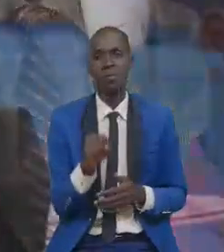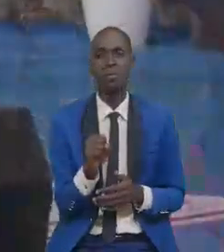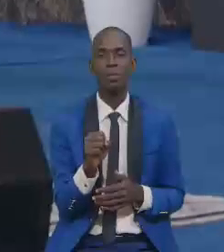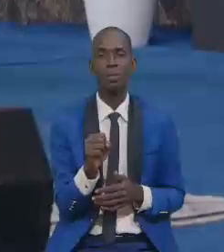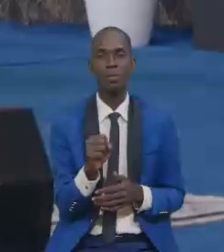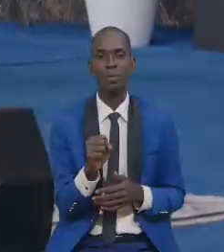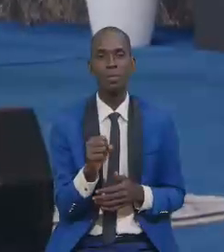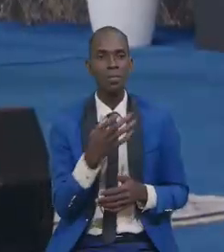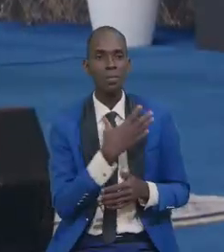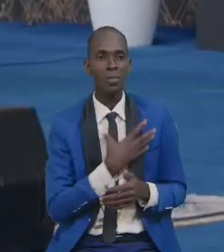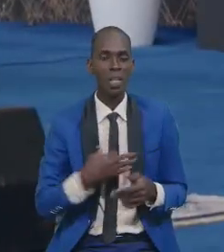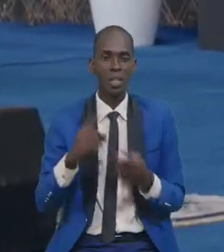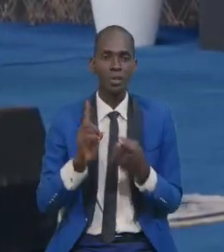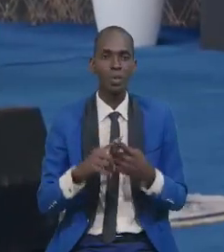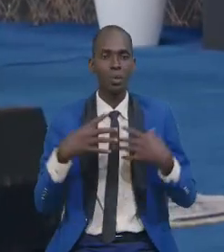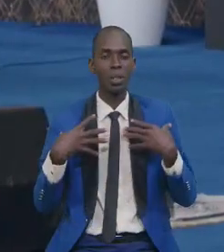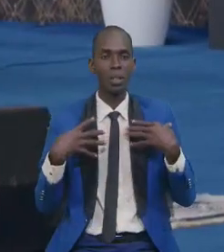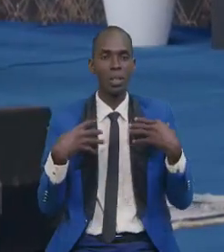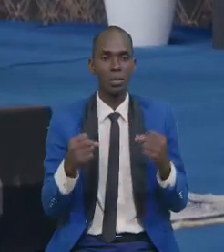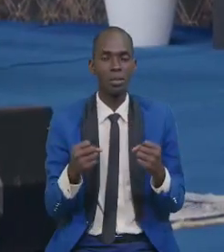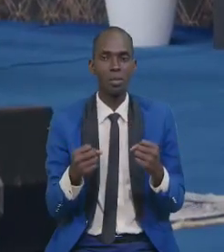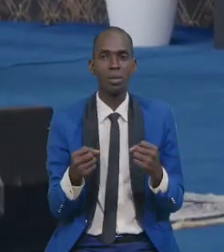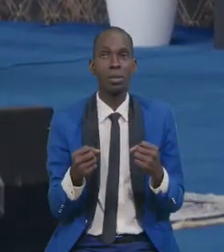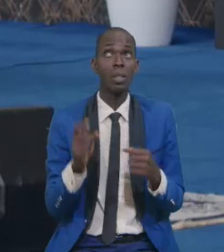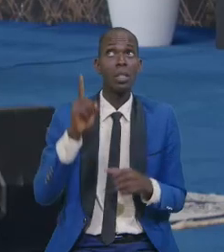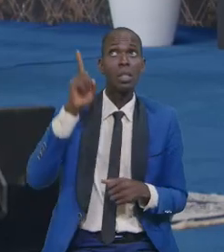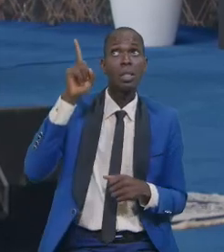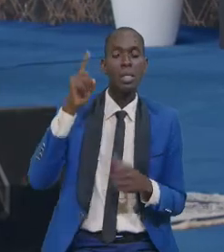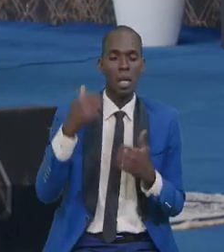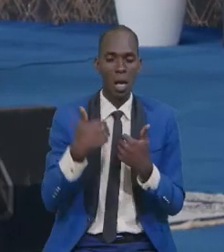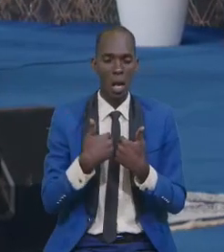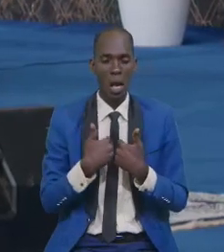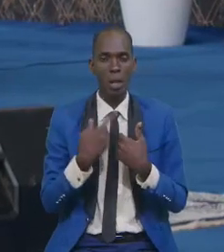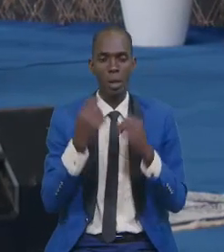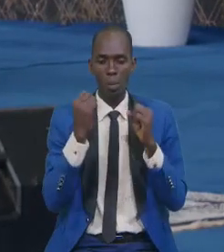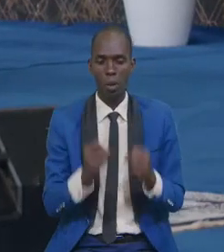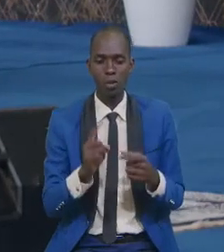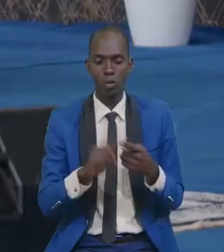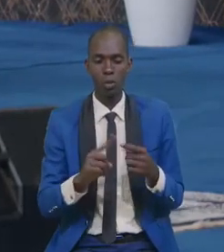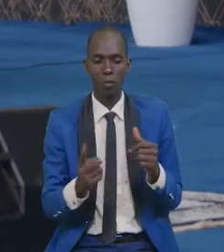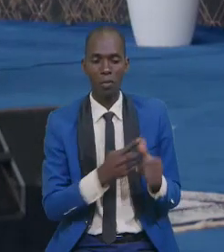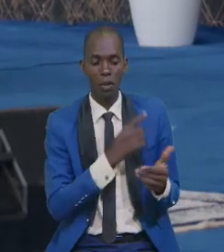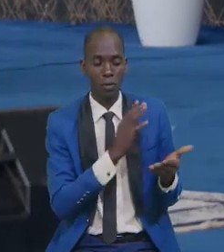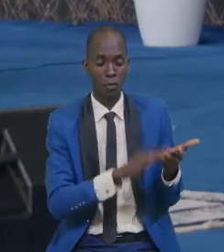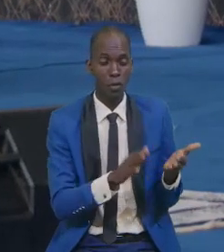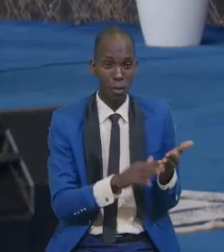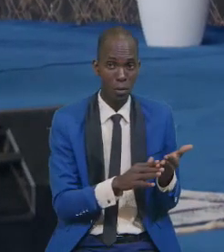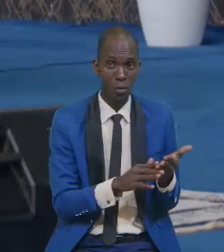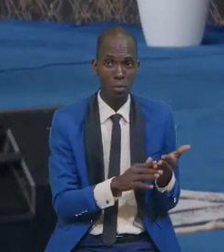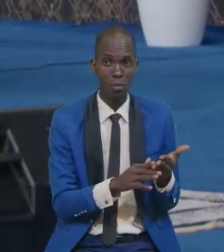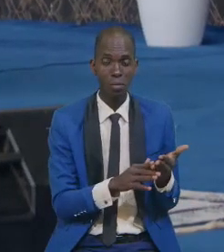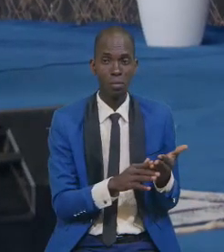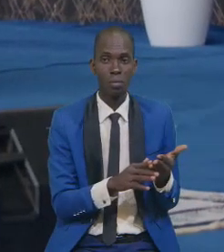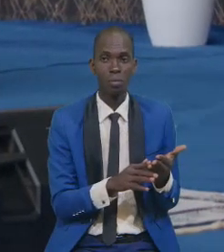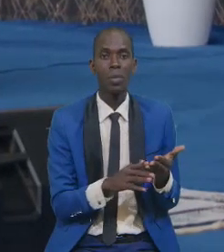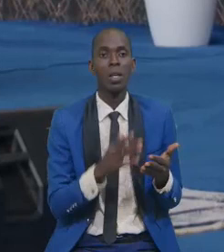to heal, he has the power to forgive. Then